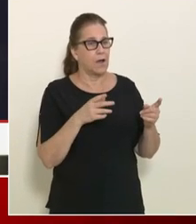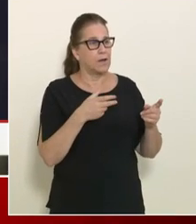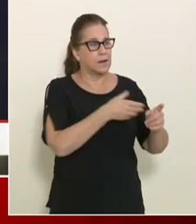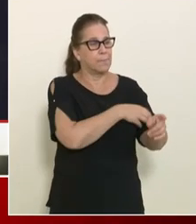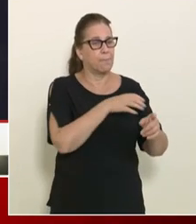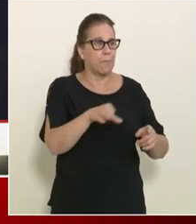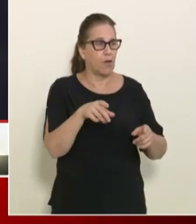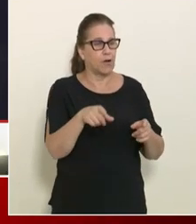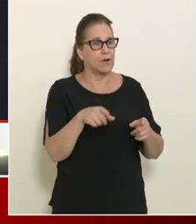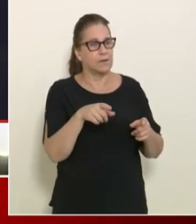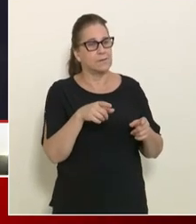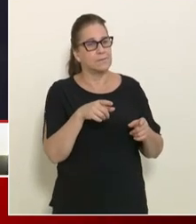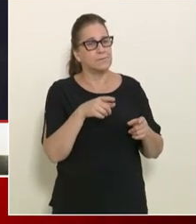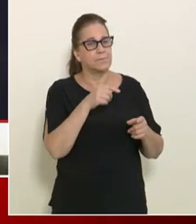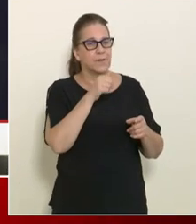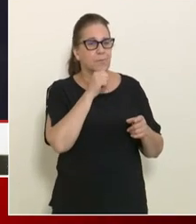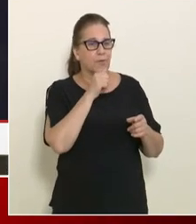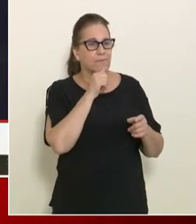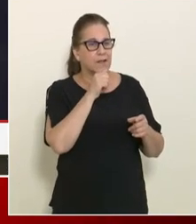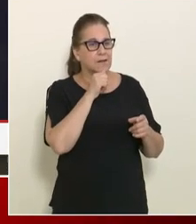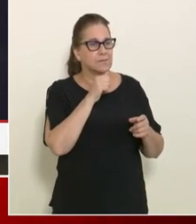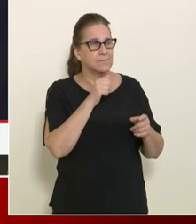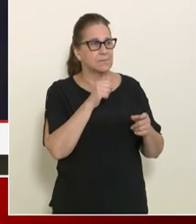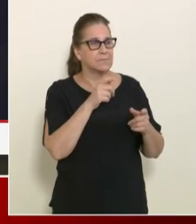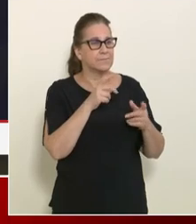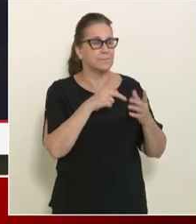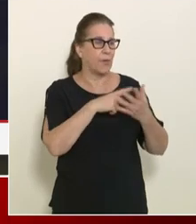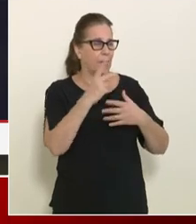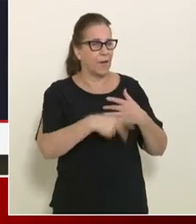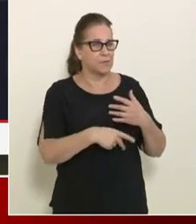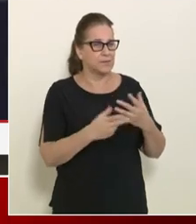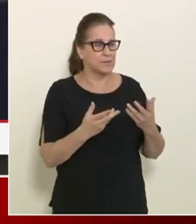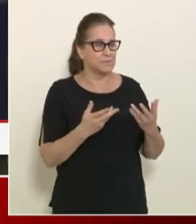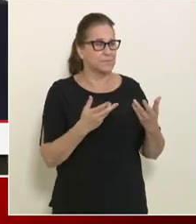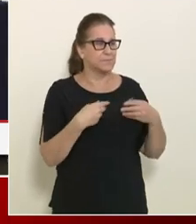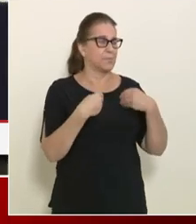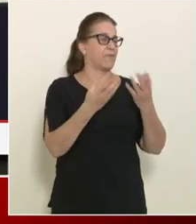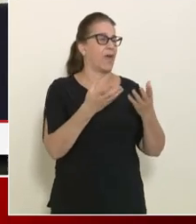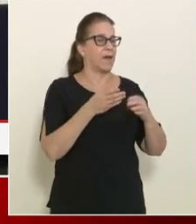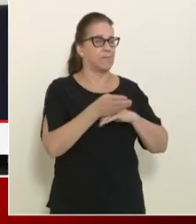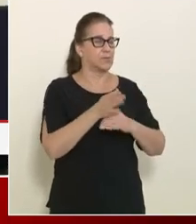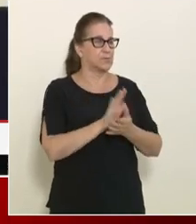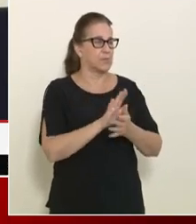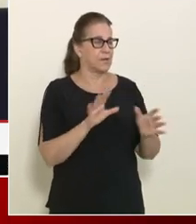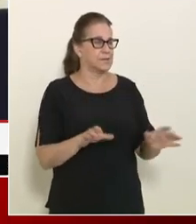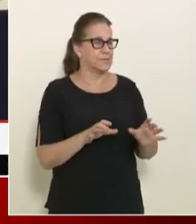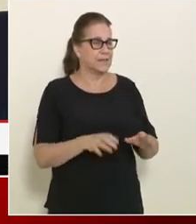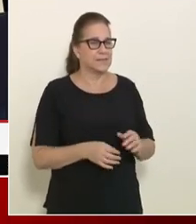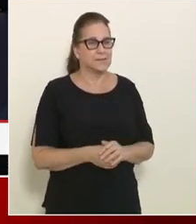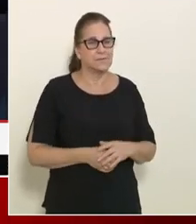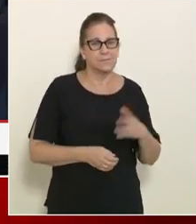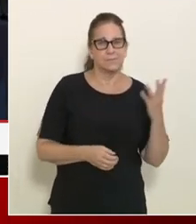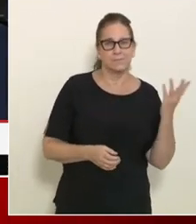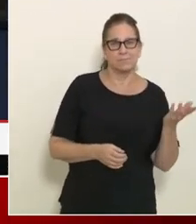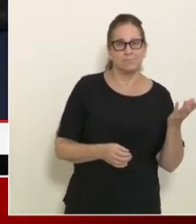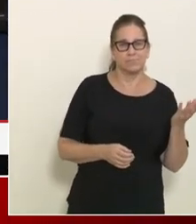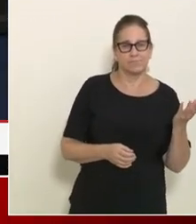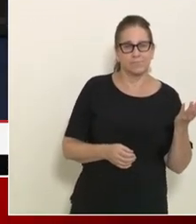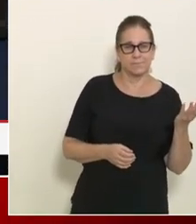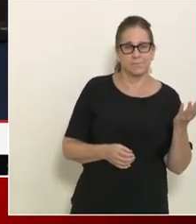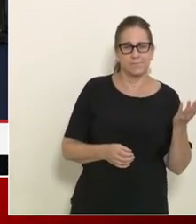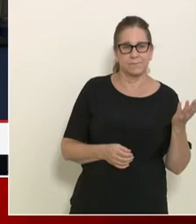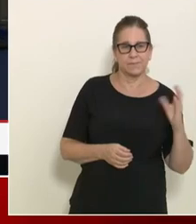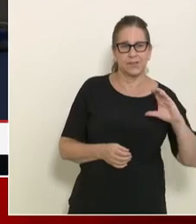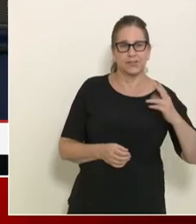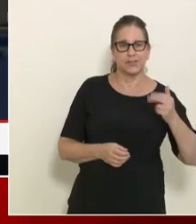that, they can't do kind of small DCPS run, education? So as mentioned earlier,